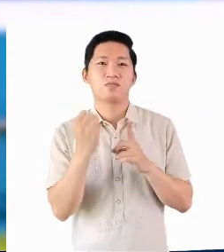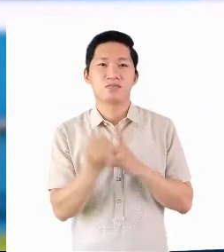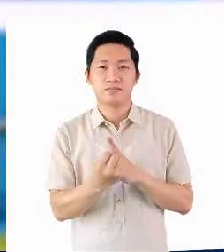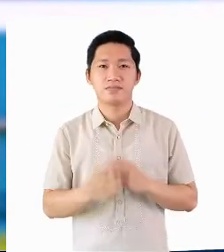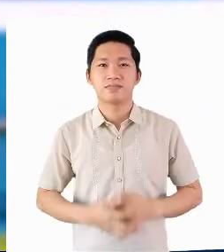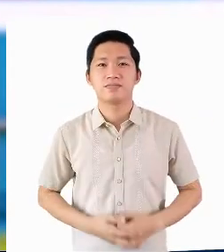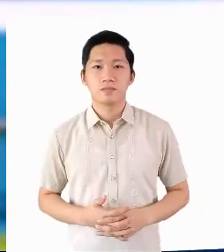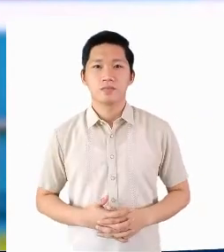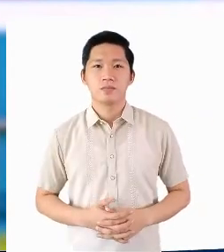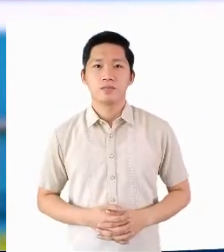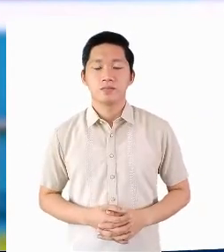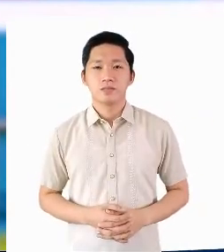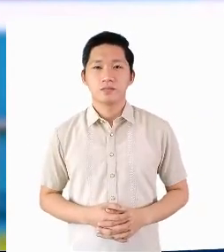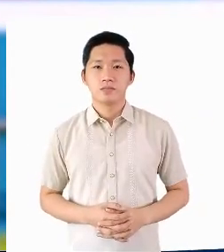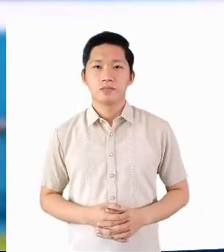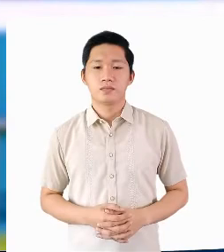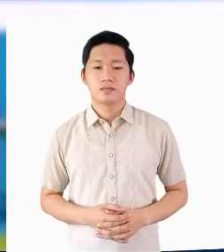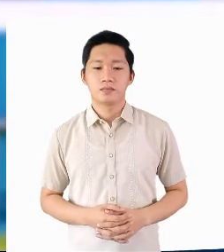situation.